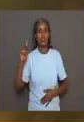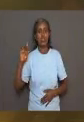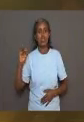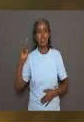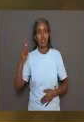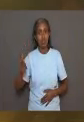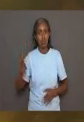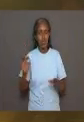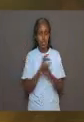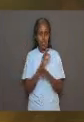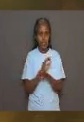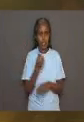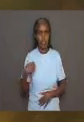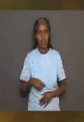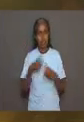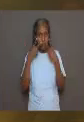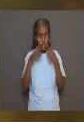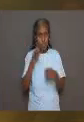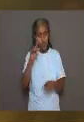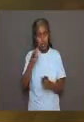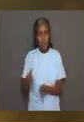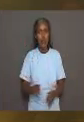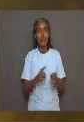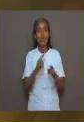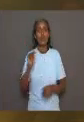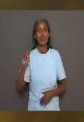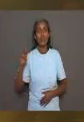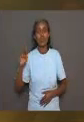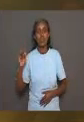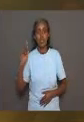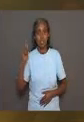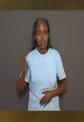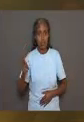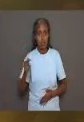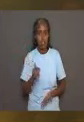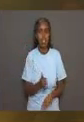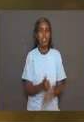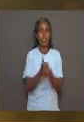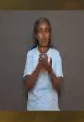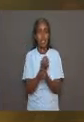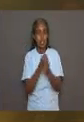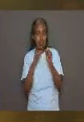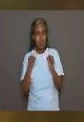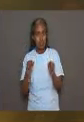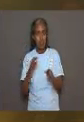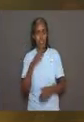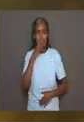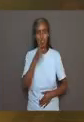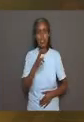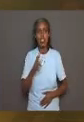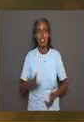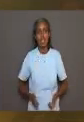functions. We have seen one way that trigonometry can help us to solve